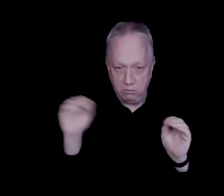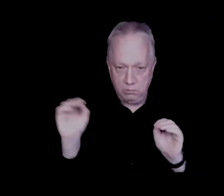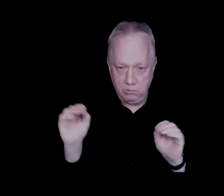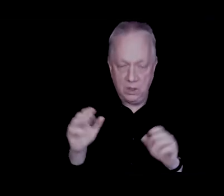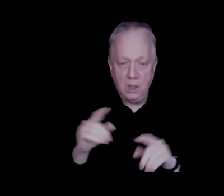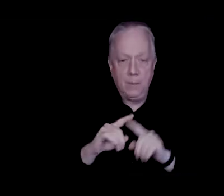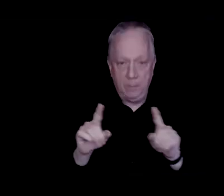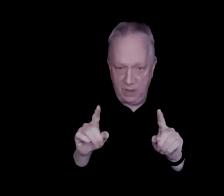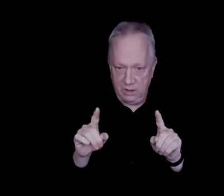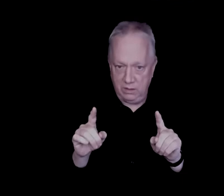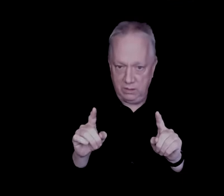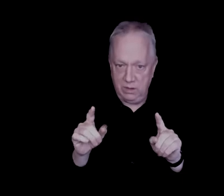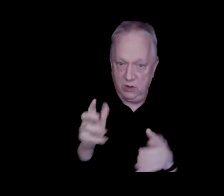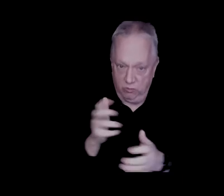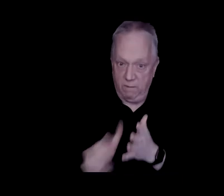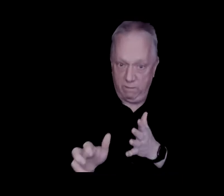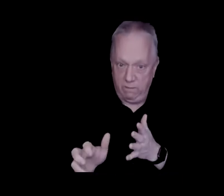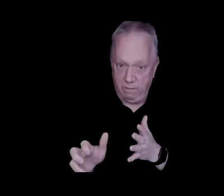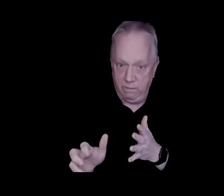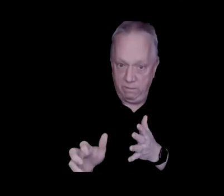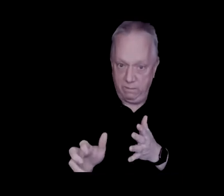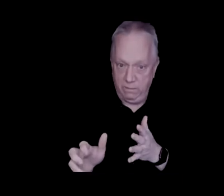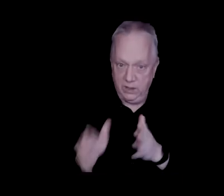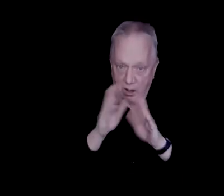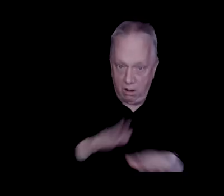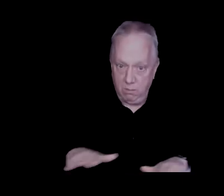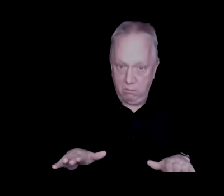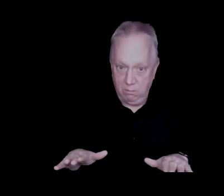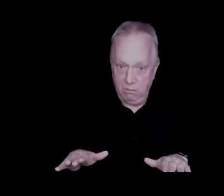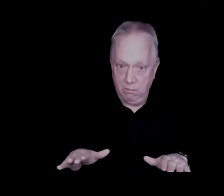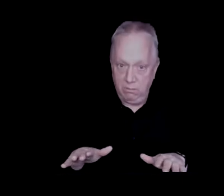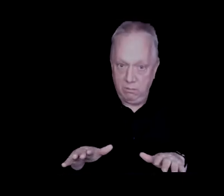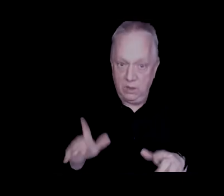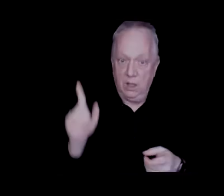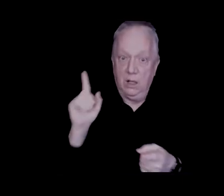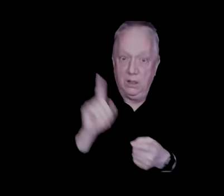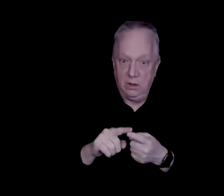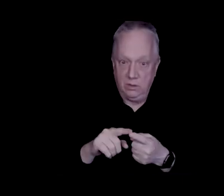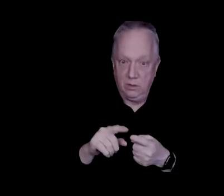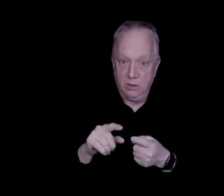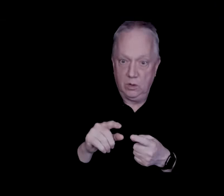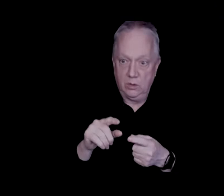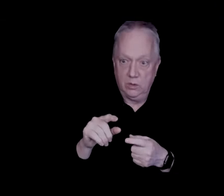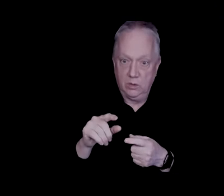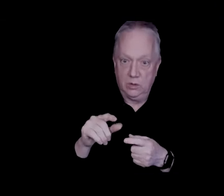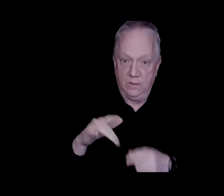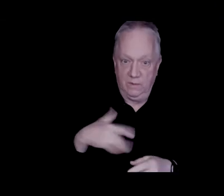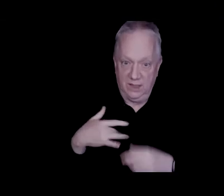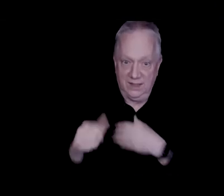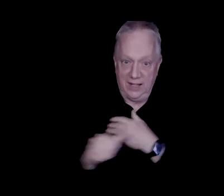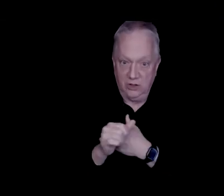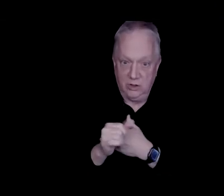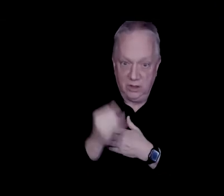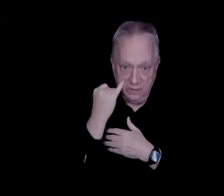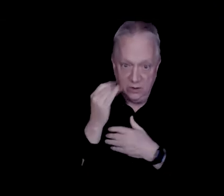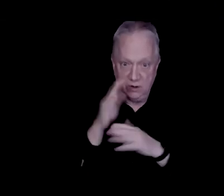So it's calm. And so it's difficult to feel the danger when it's